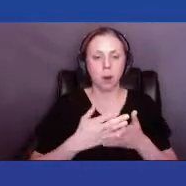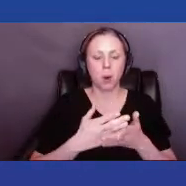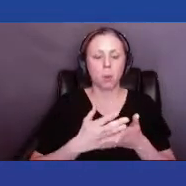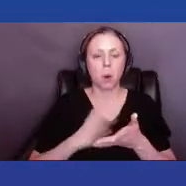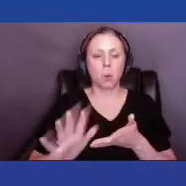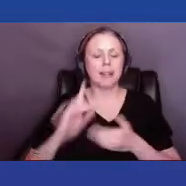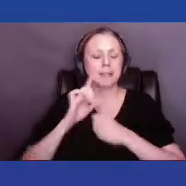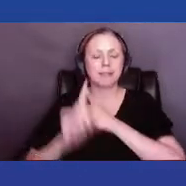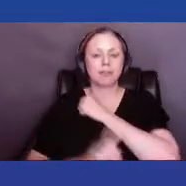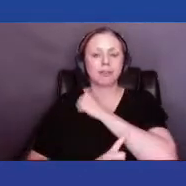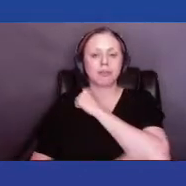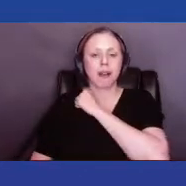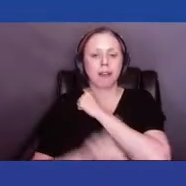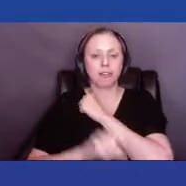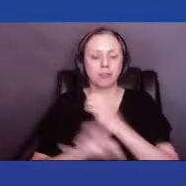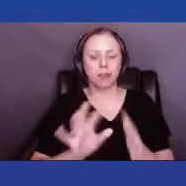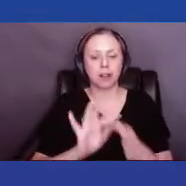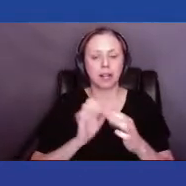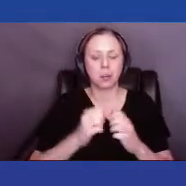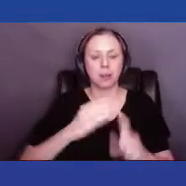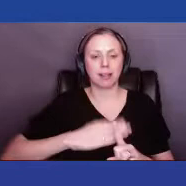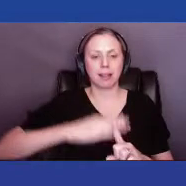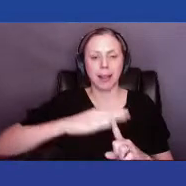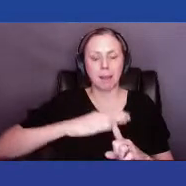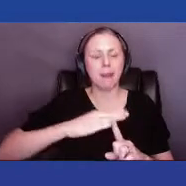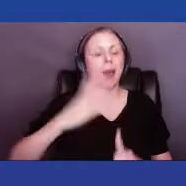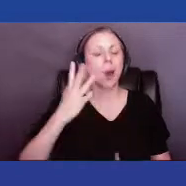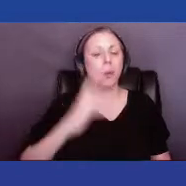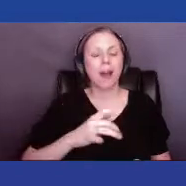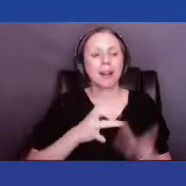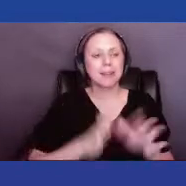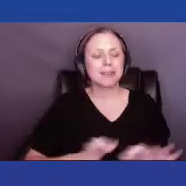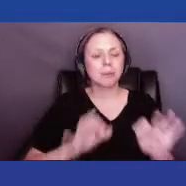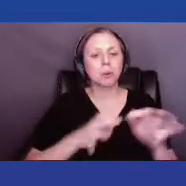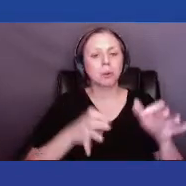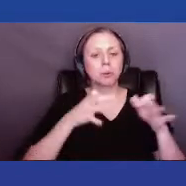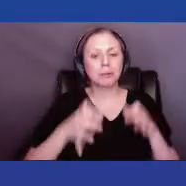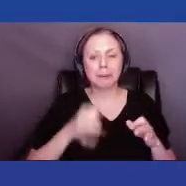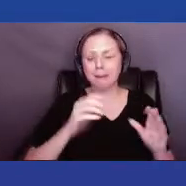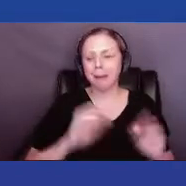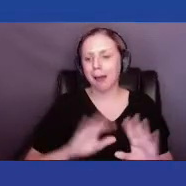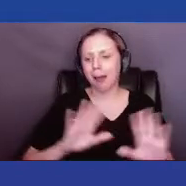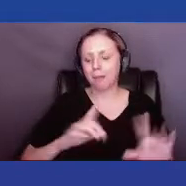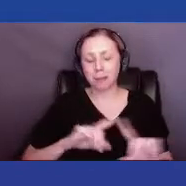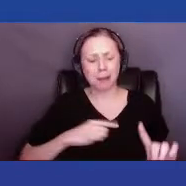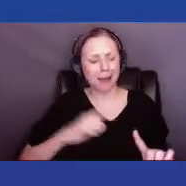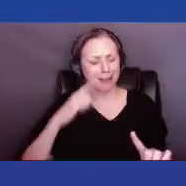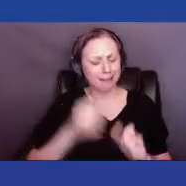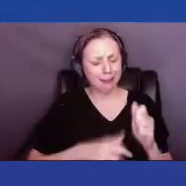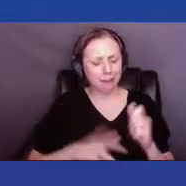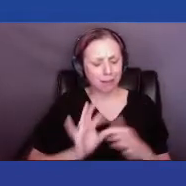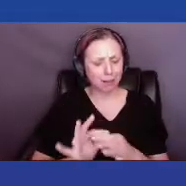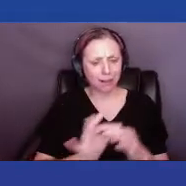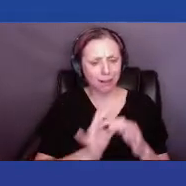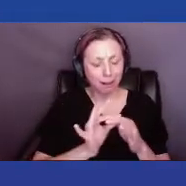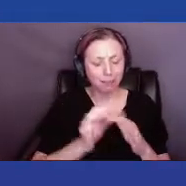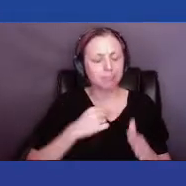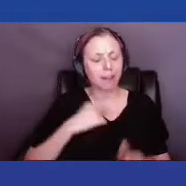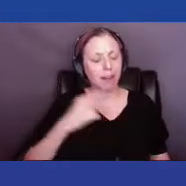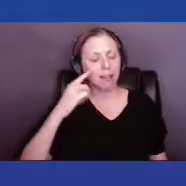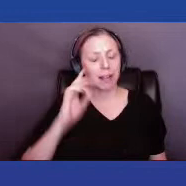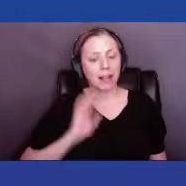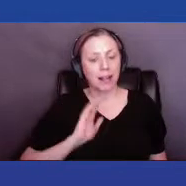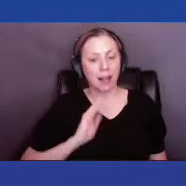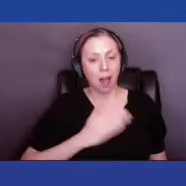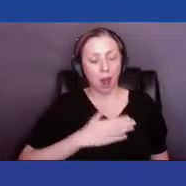climate. It's important to spell it out because it's not obvious, and as I've said, everything is connected. And I believe that our